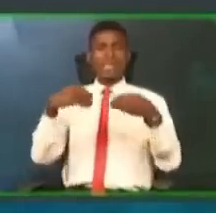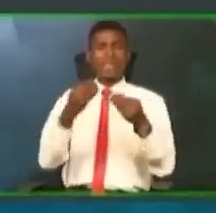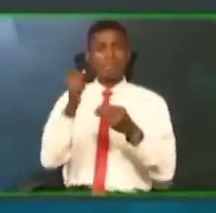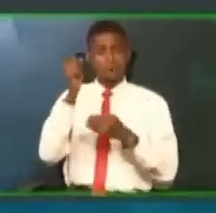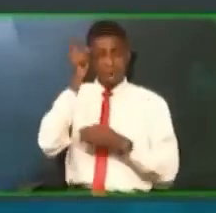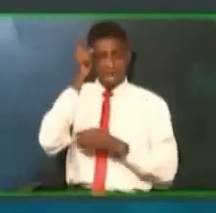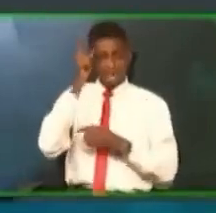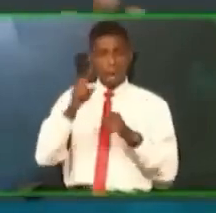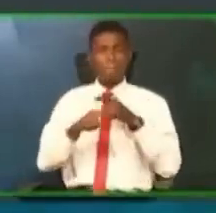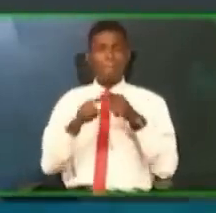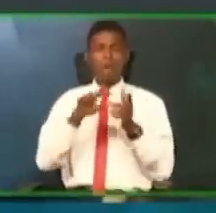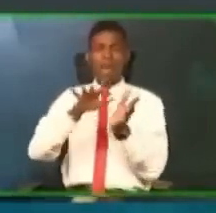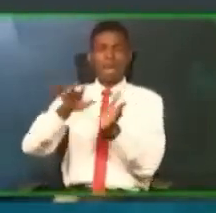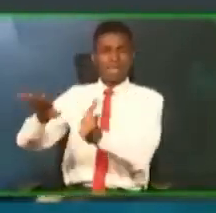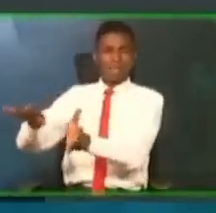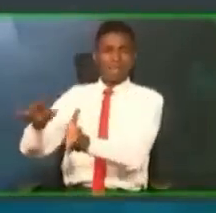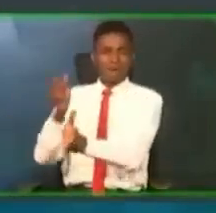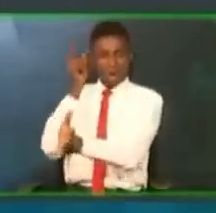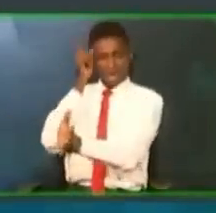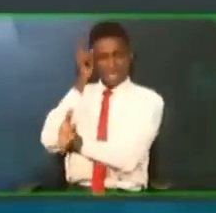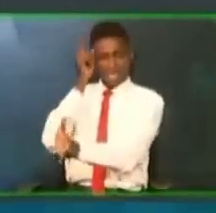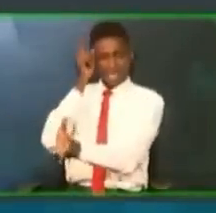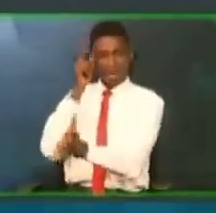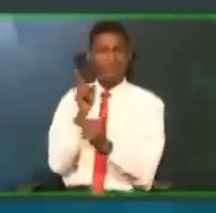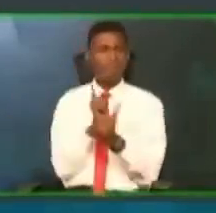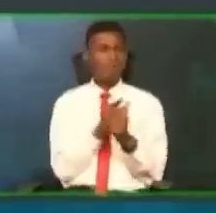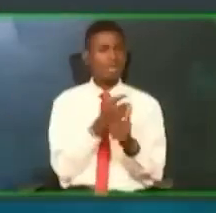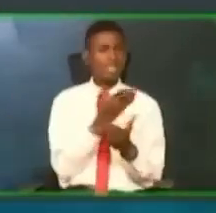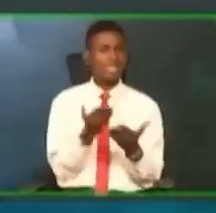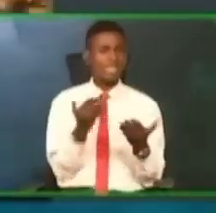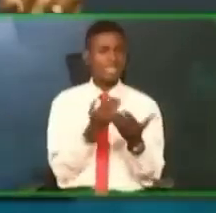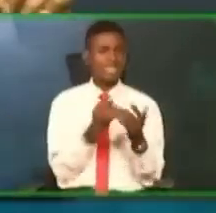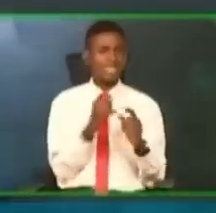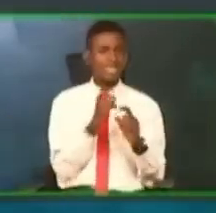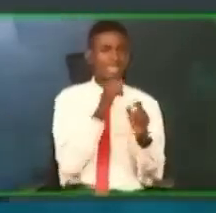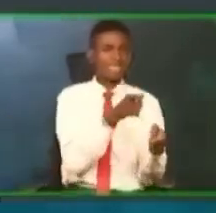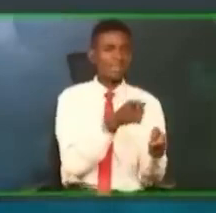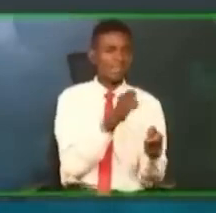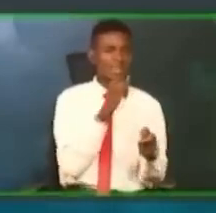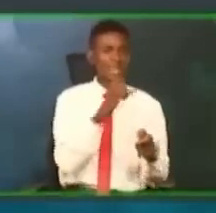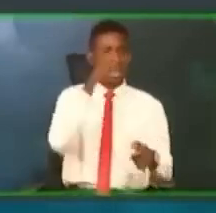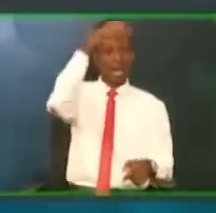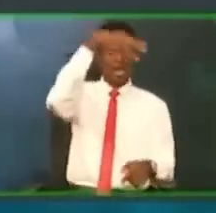But leave the issue of understanding. The first thing it gives is light.